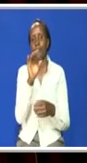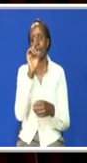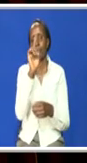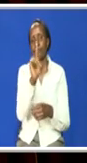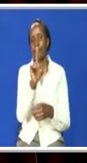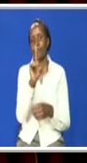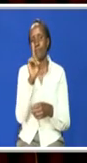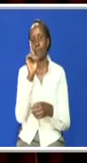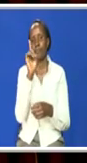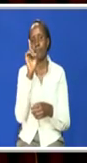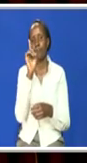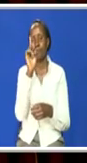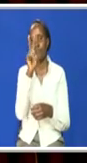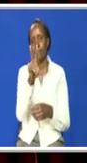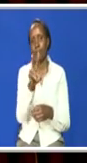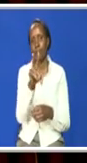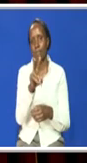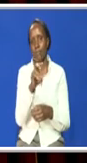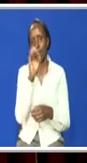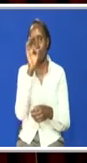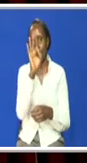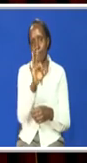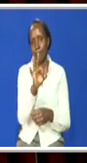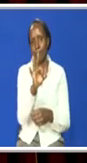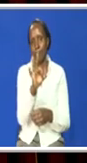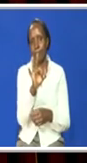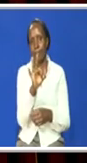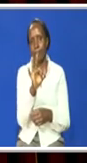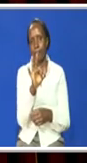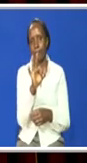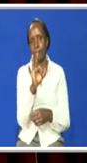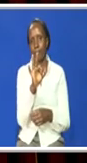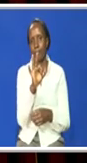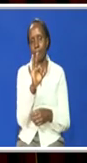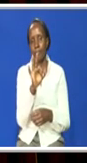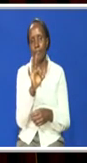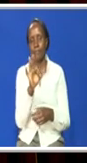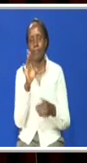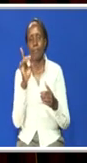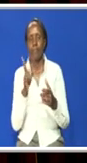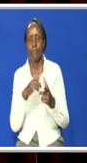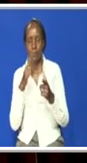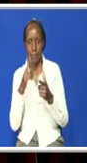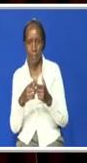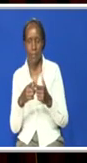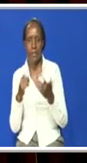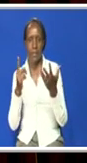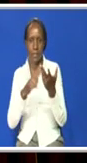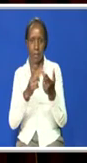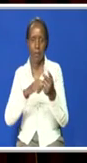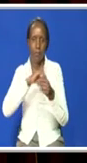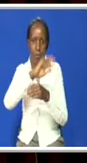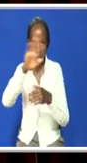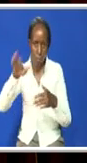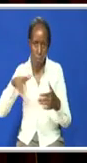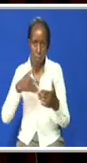balls. One, two, three. And then we count all the